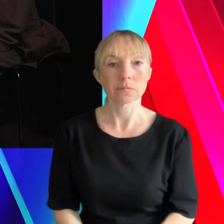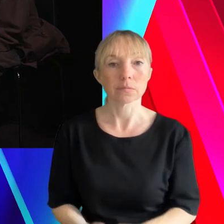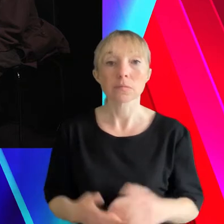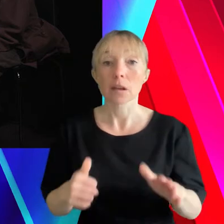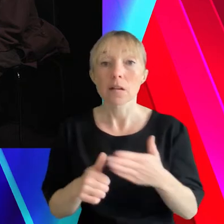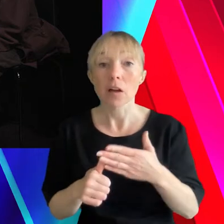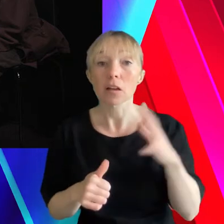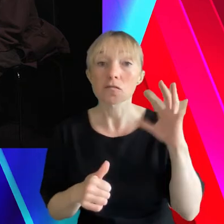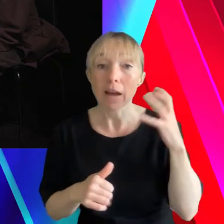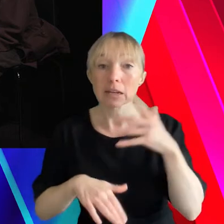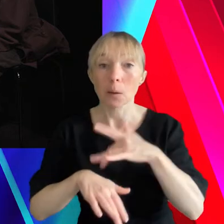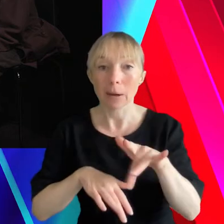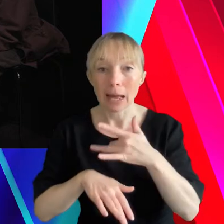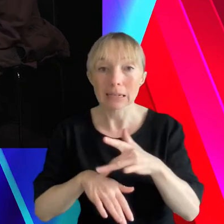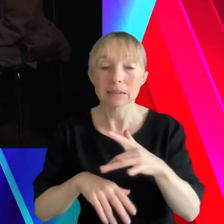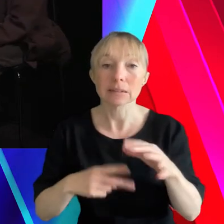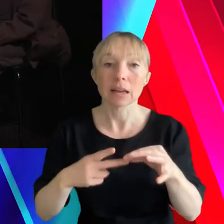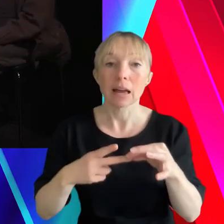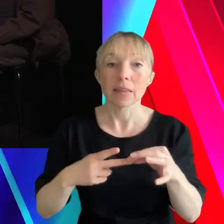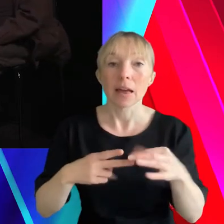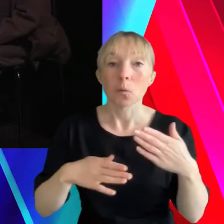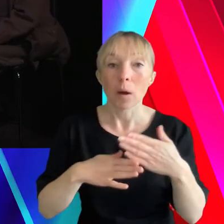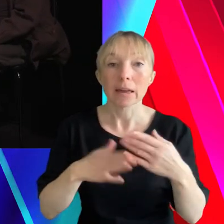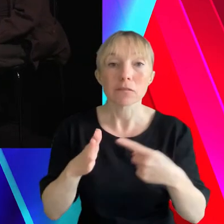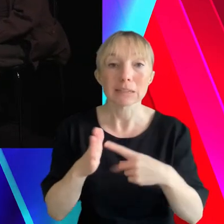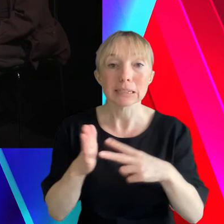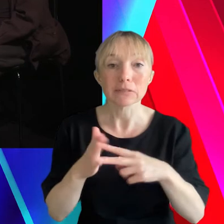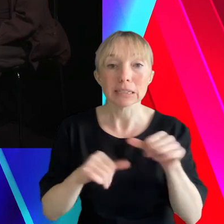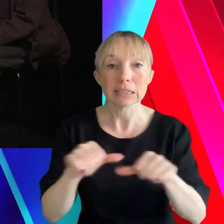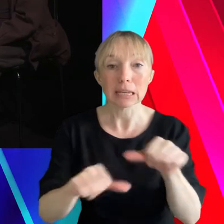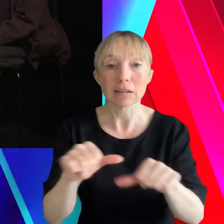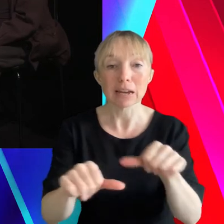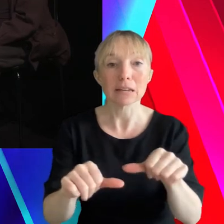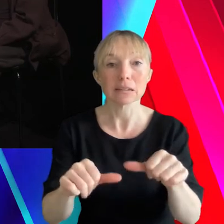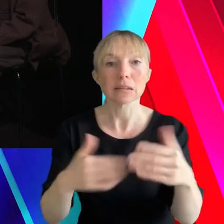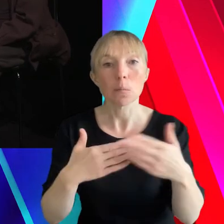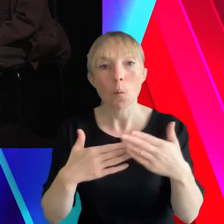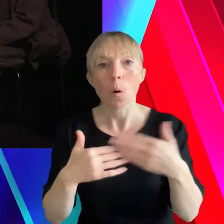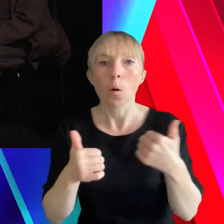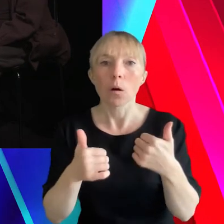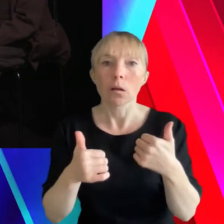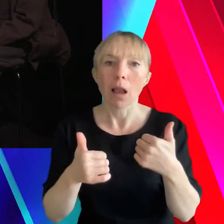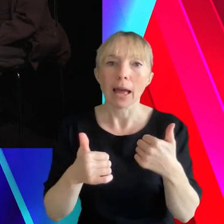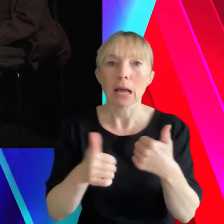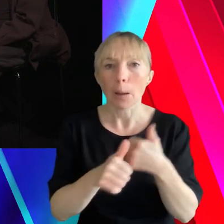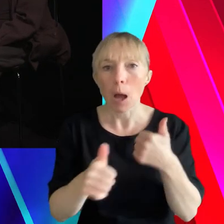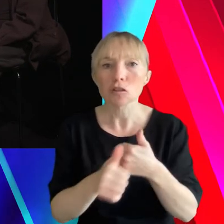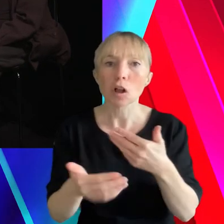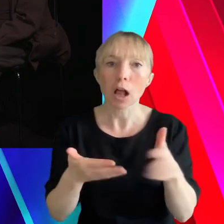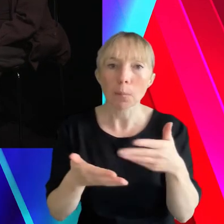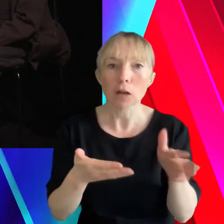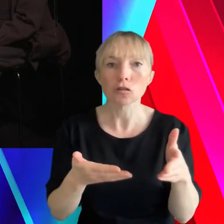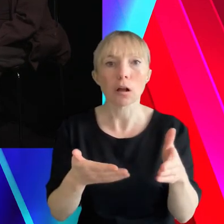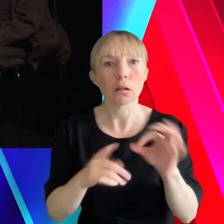this radio plays and then working for TV series, it was more commercial projects, but still I used them to try